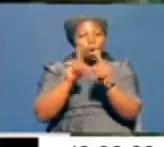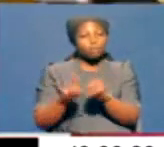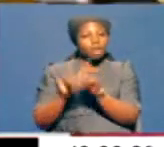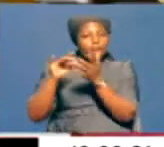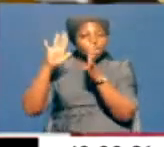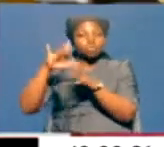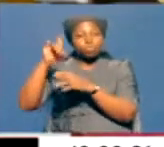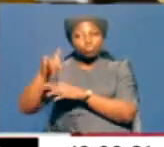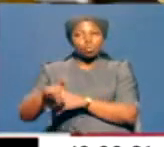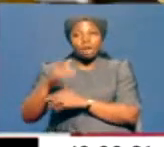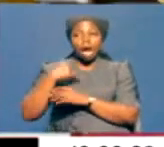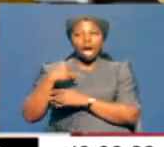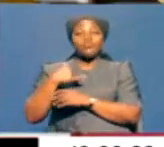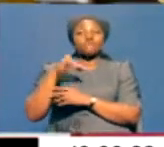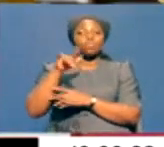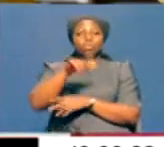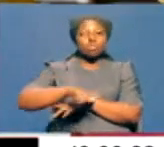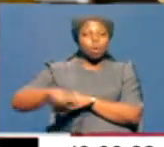camp.